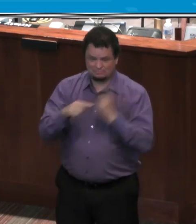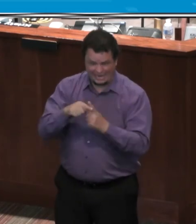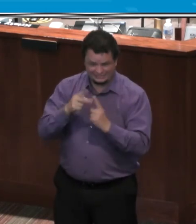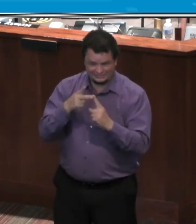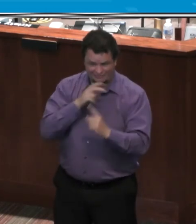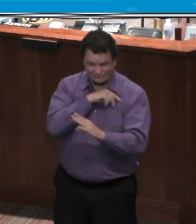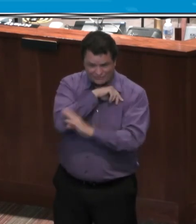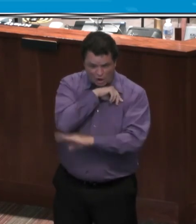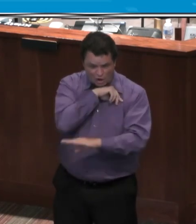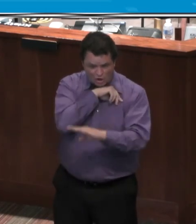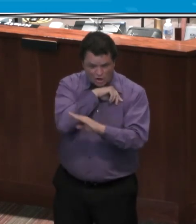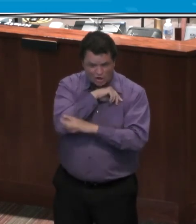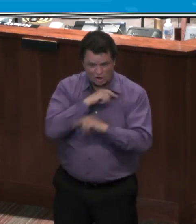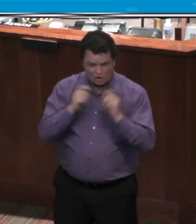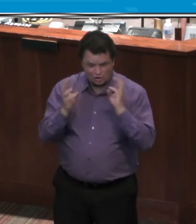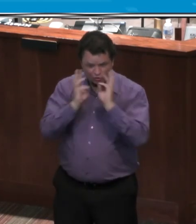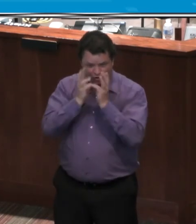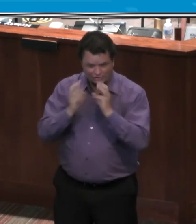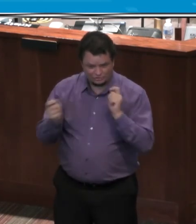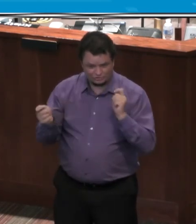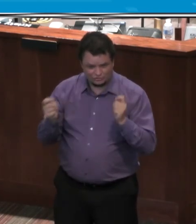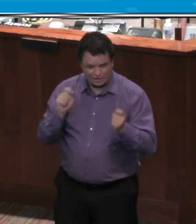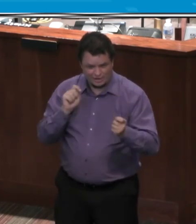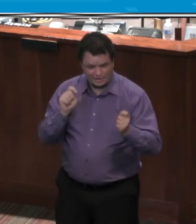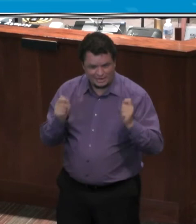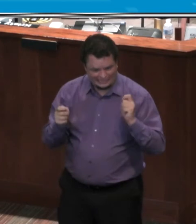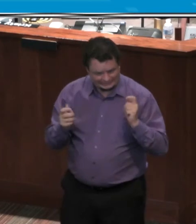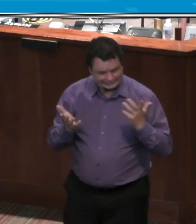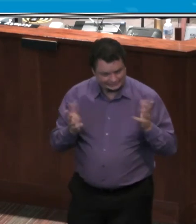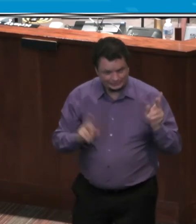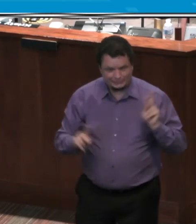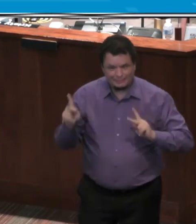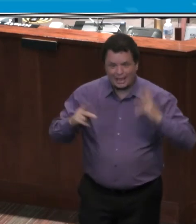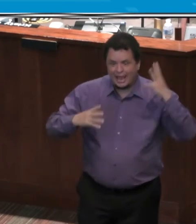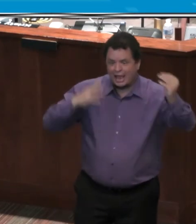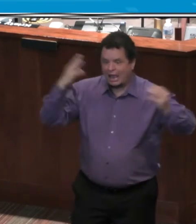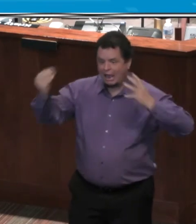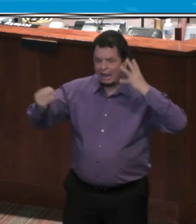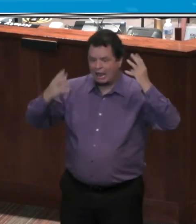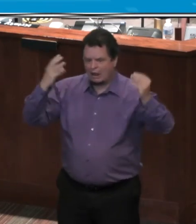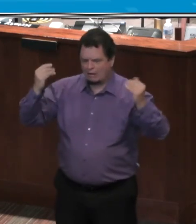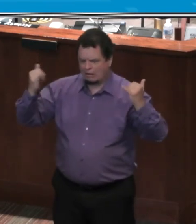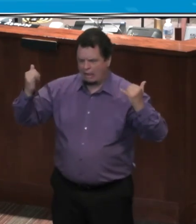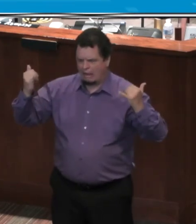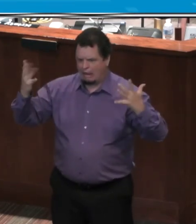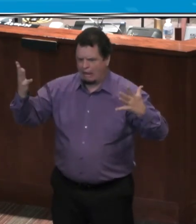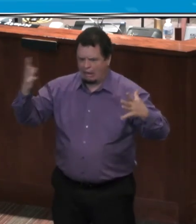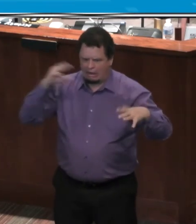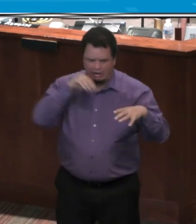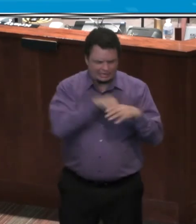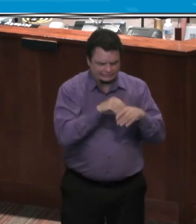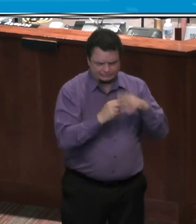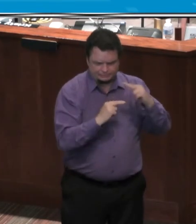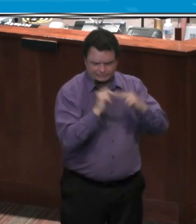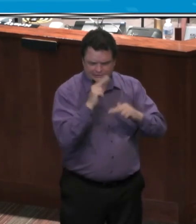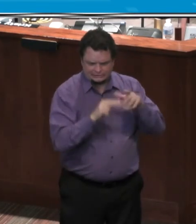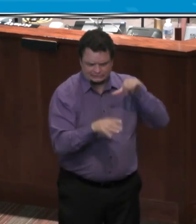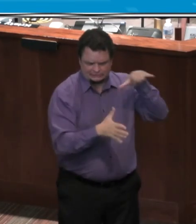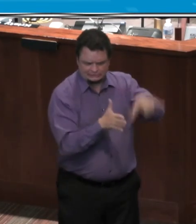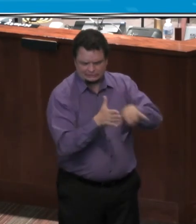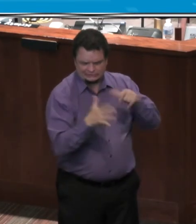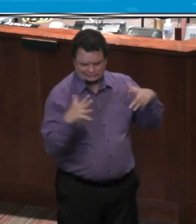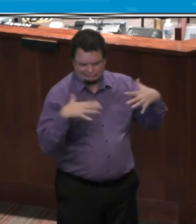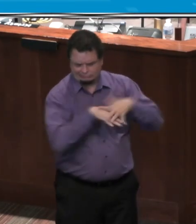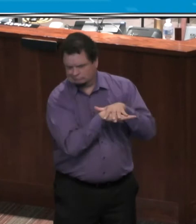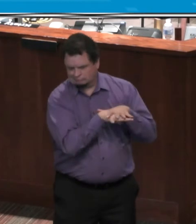going inside, which increases the opportunity for transmission. So. Thank you. As we focused on K through